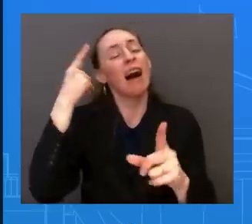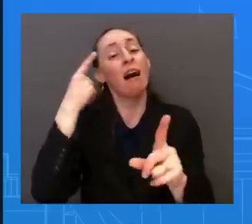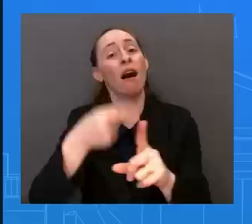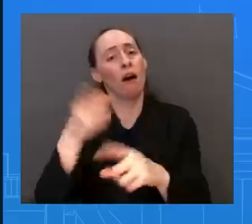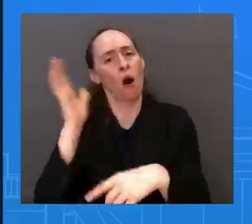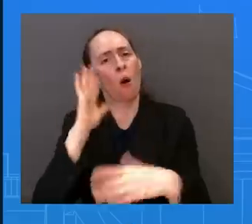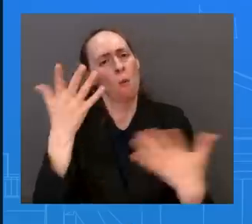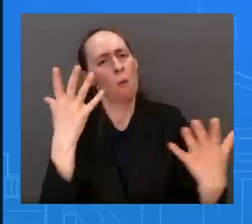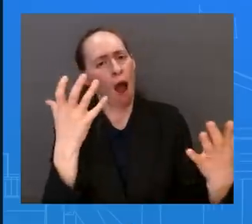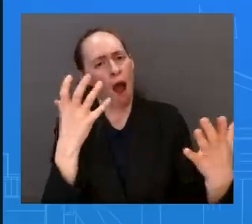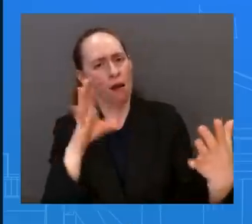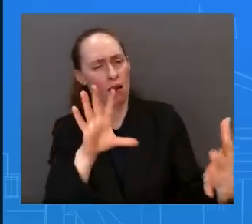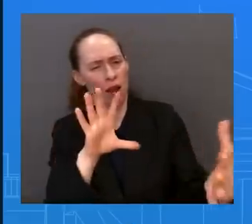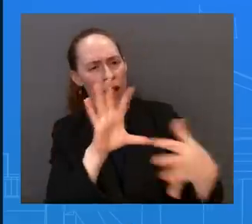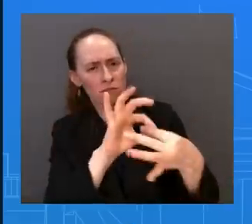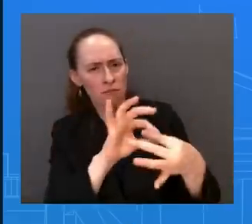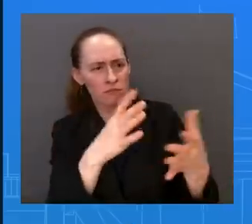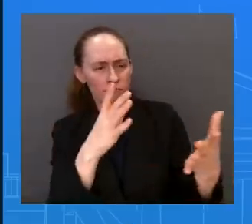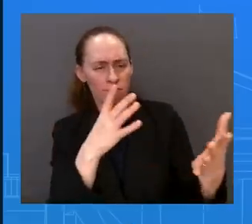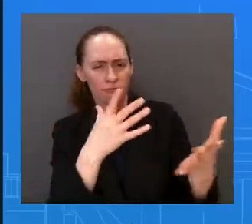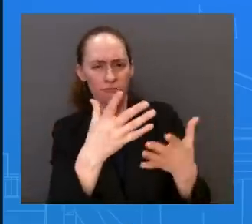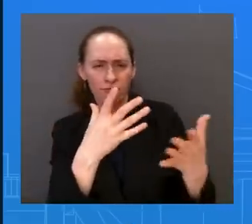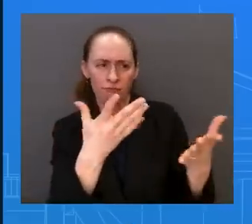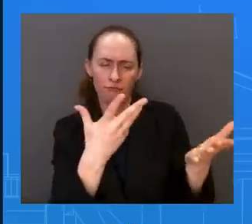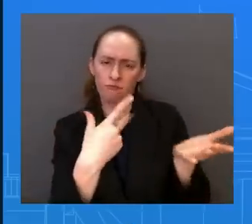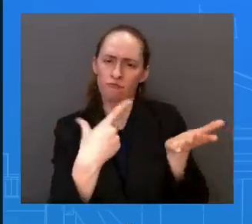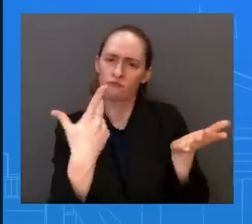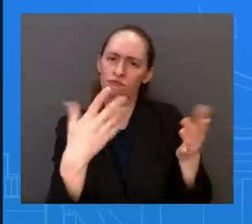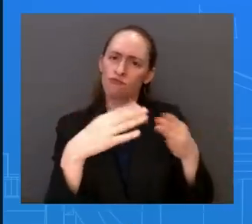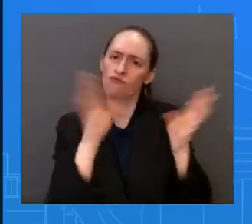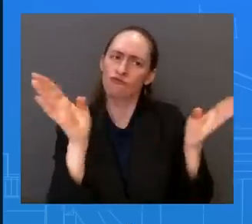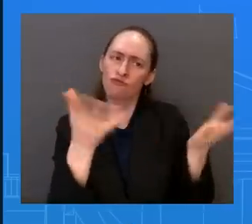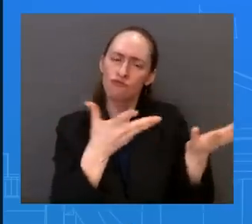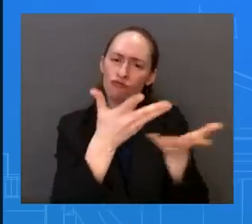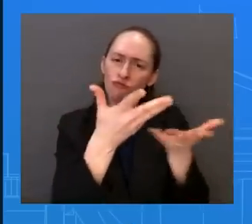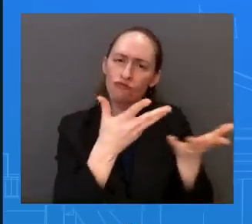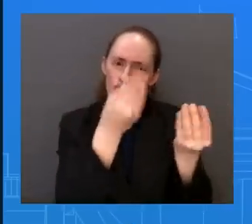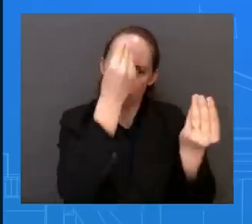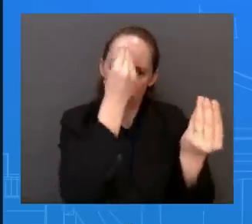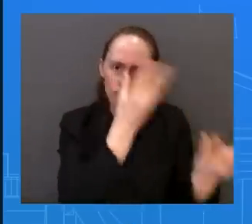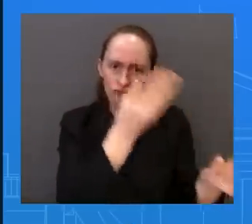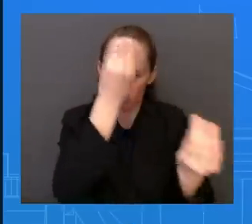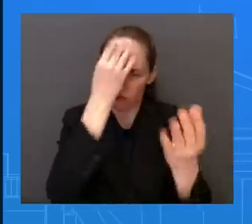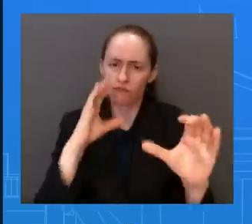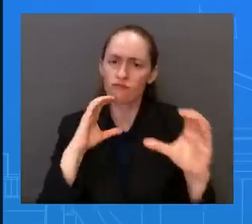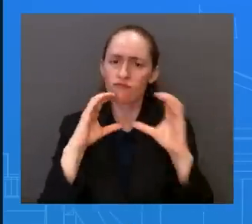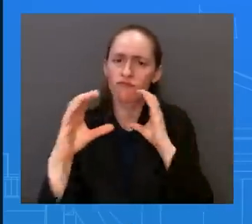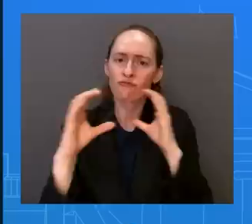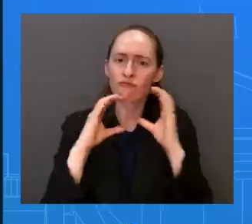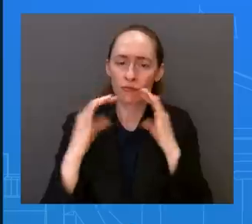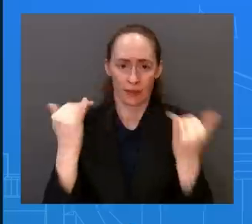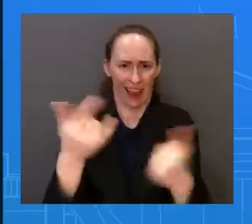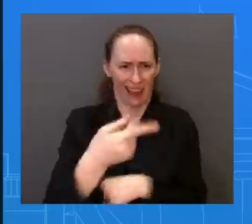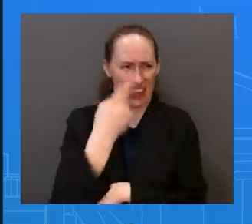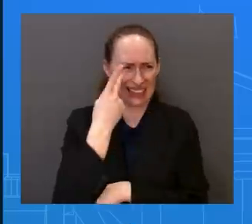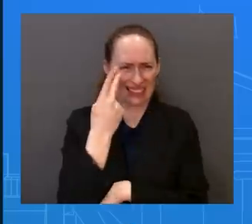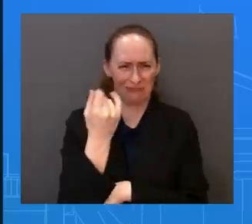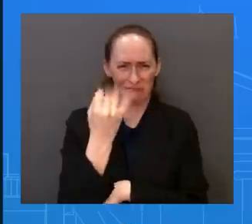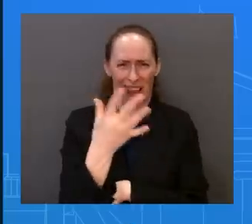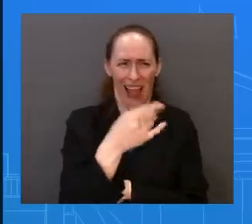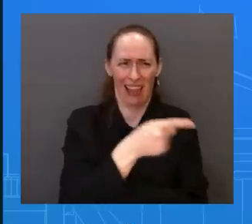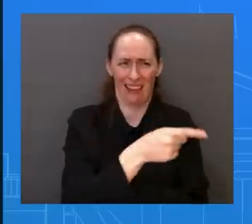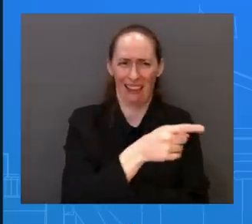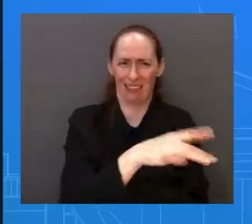the anxiety and the ongoing challenges that families feel in their lives are the reality of a very challenging period